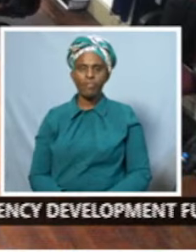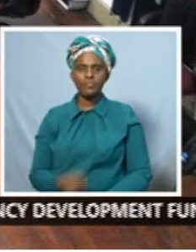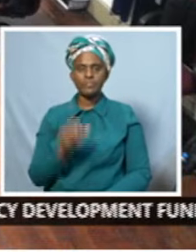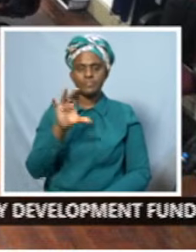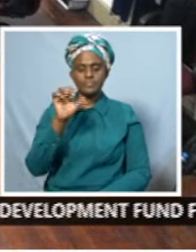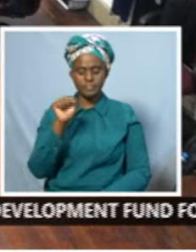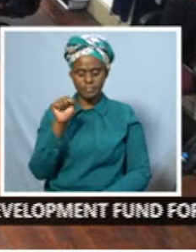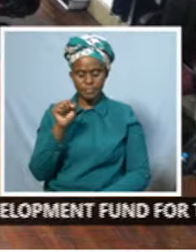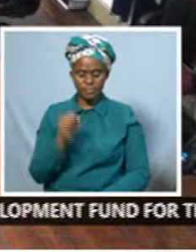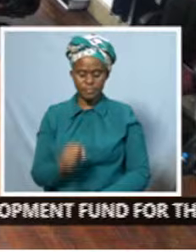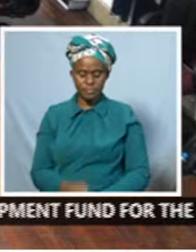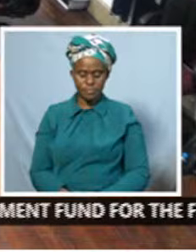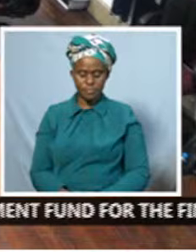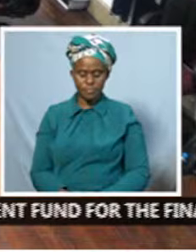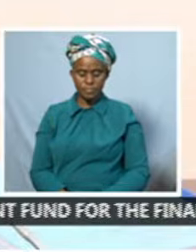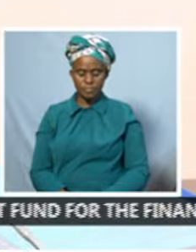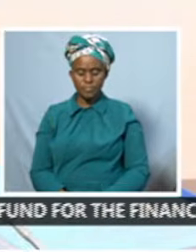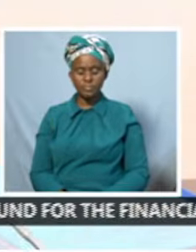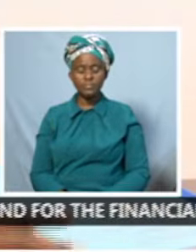Yes.